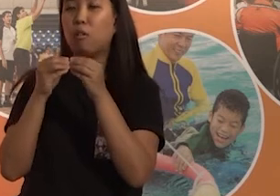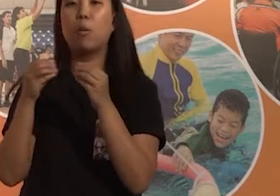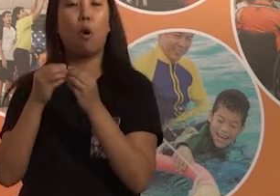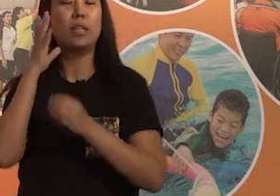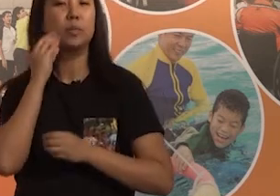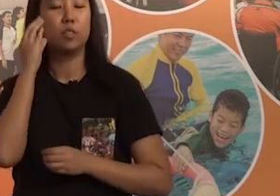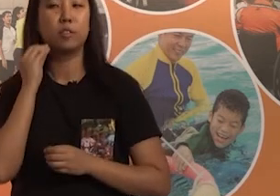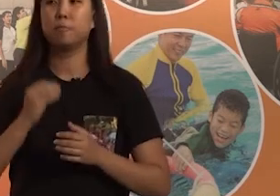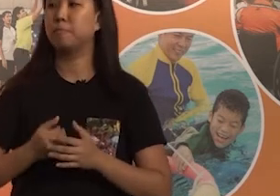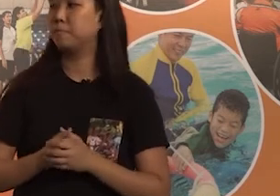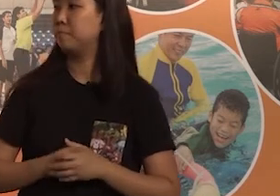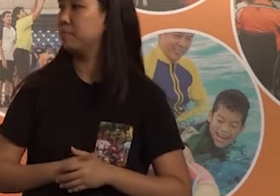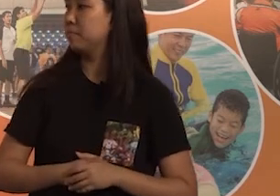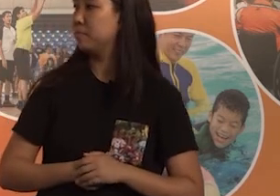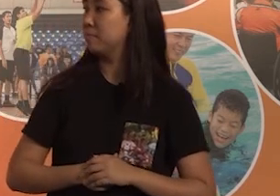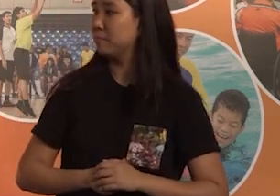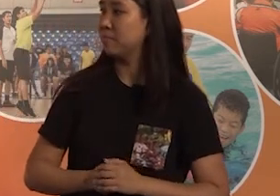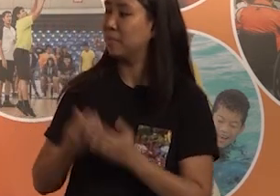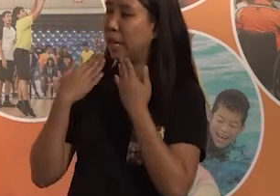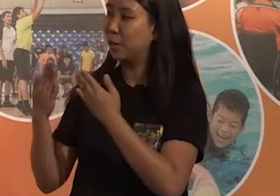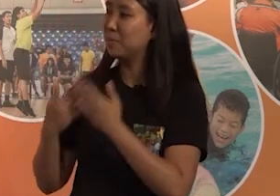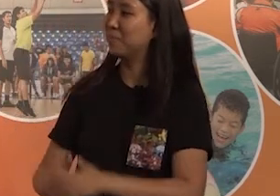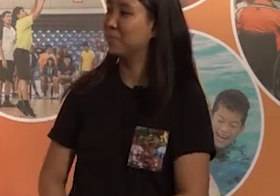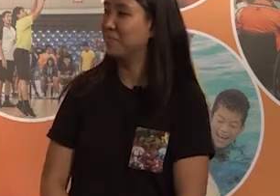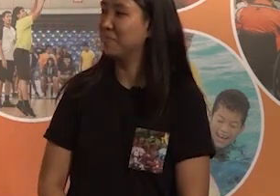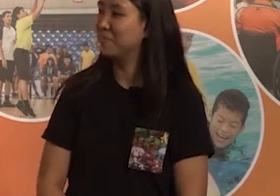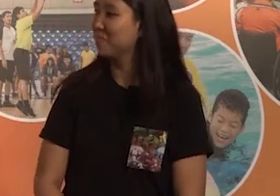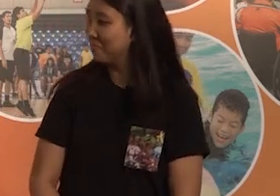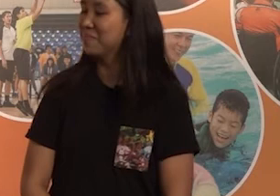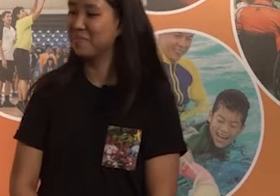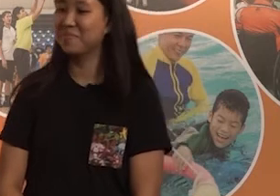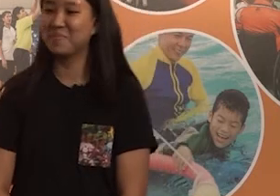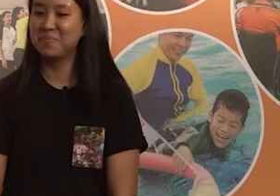experienced. That's good. Thank you.